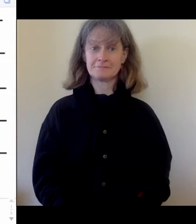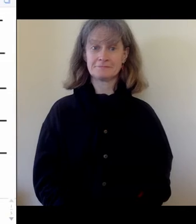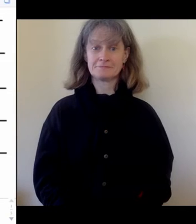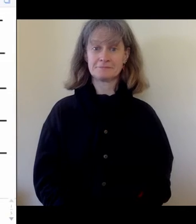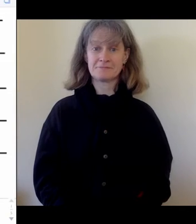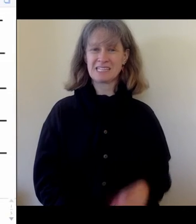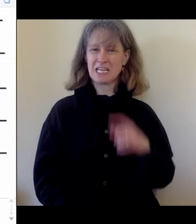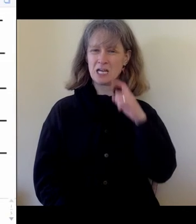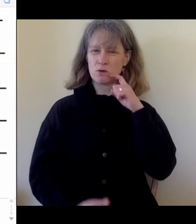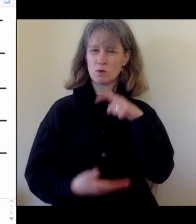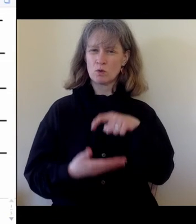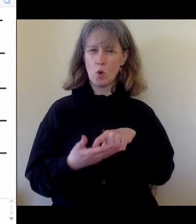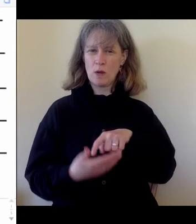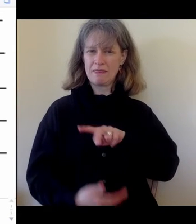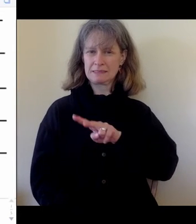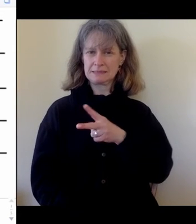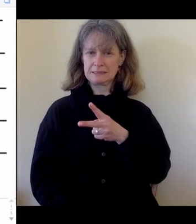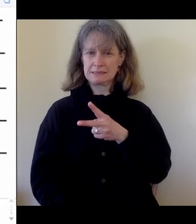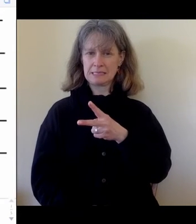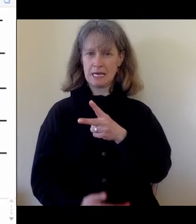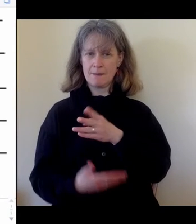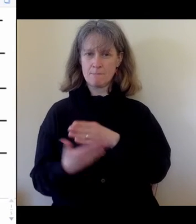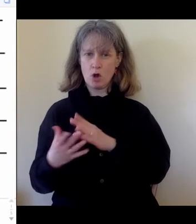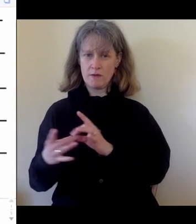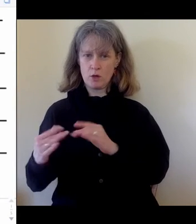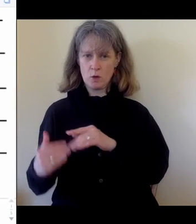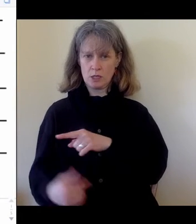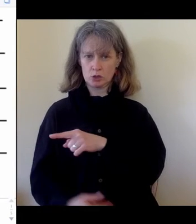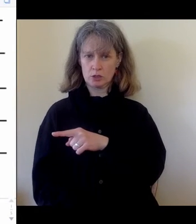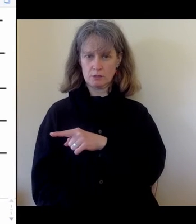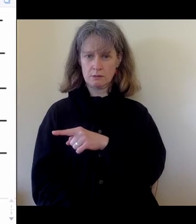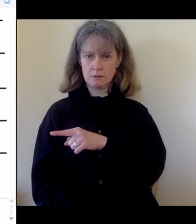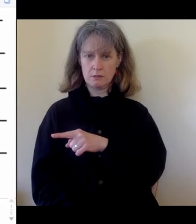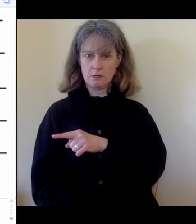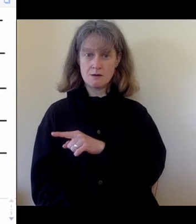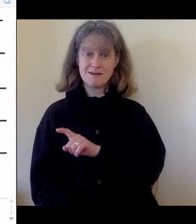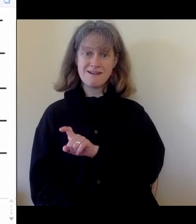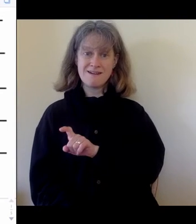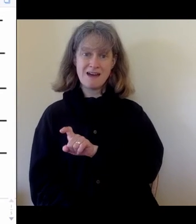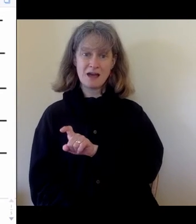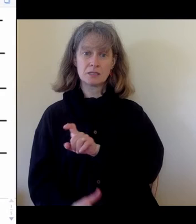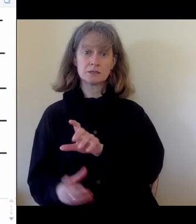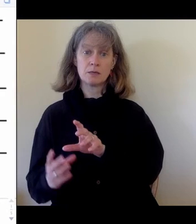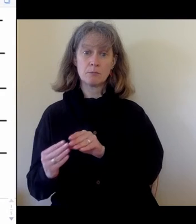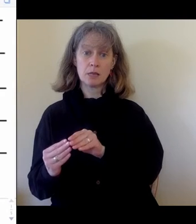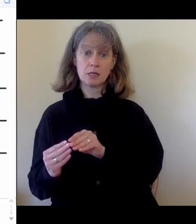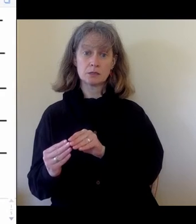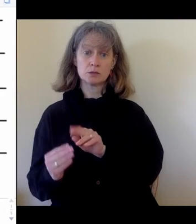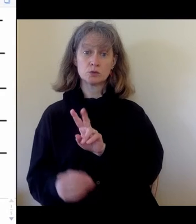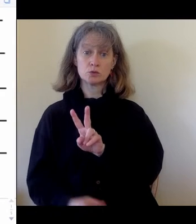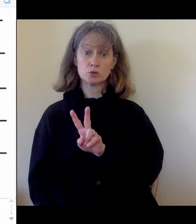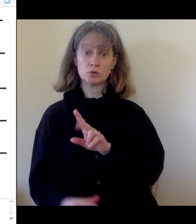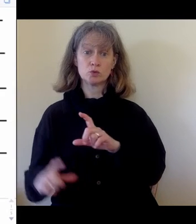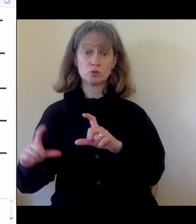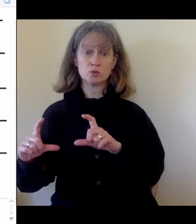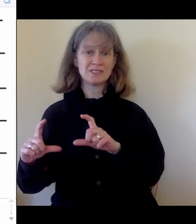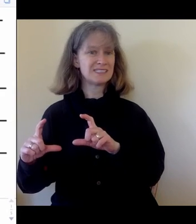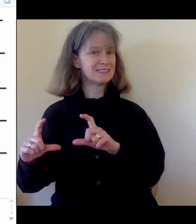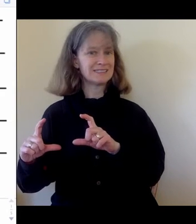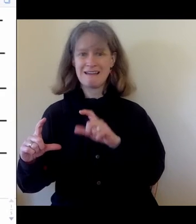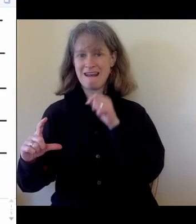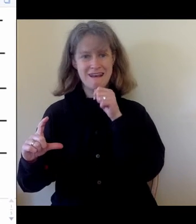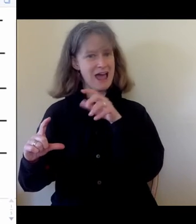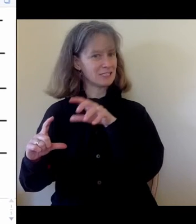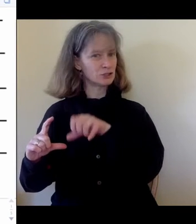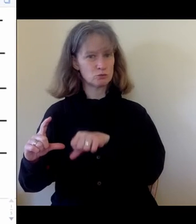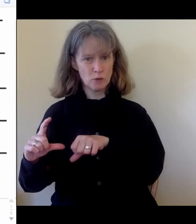If you look on the second example where it says x plus 2, we do not have a subtraction